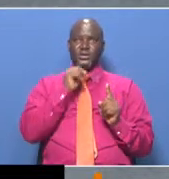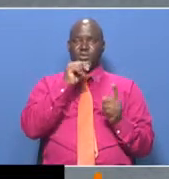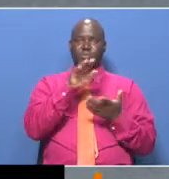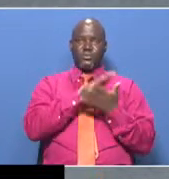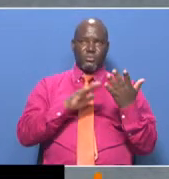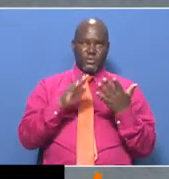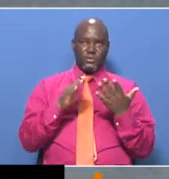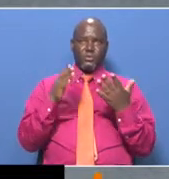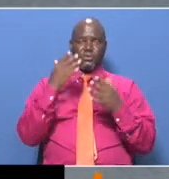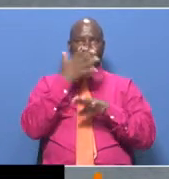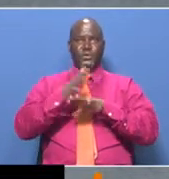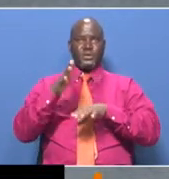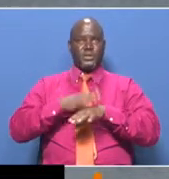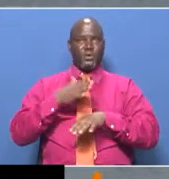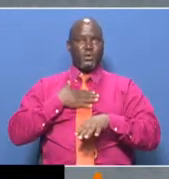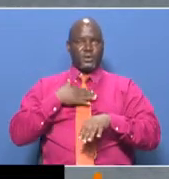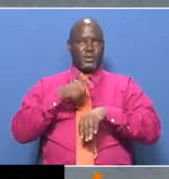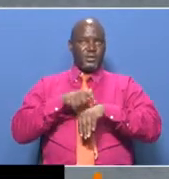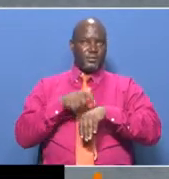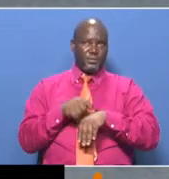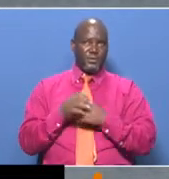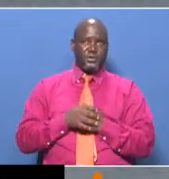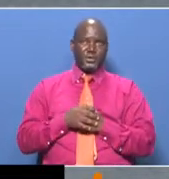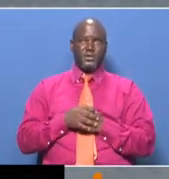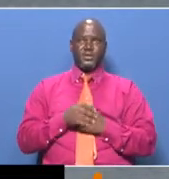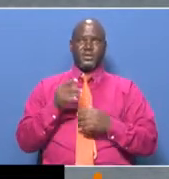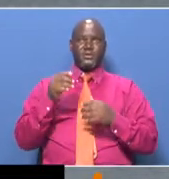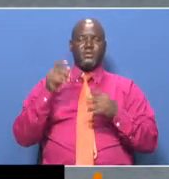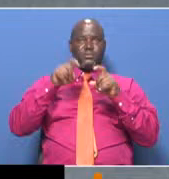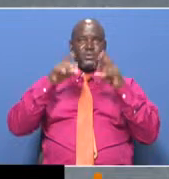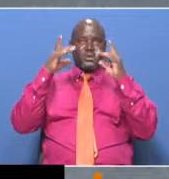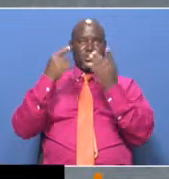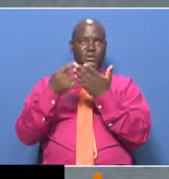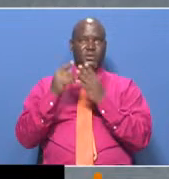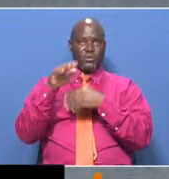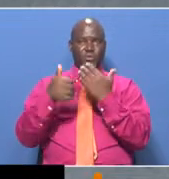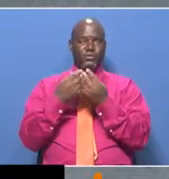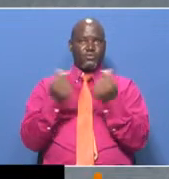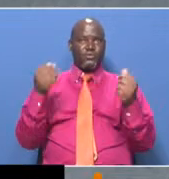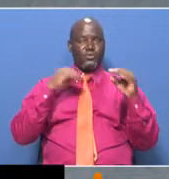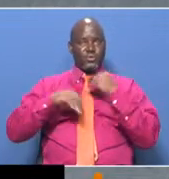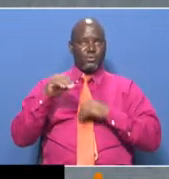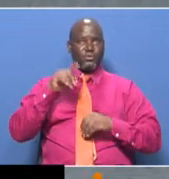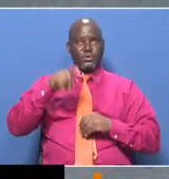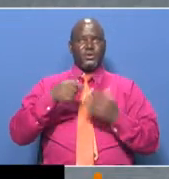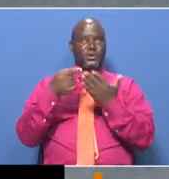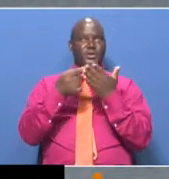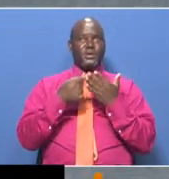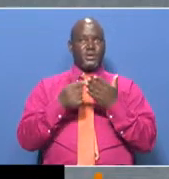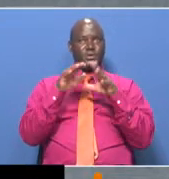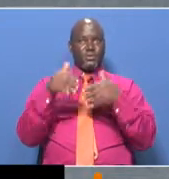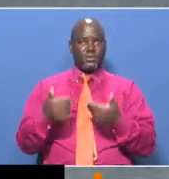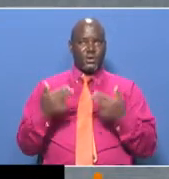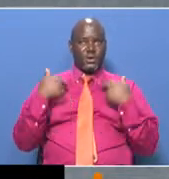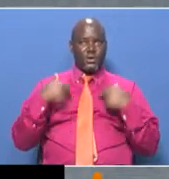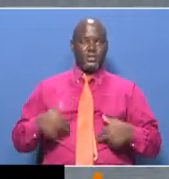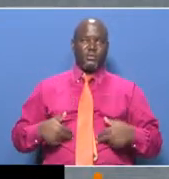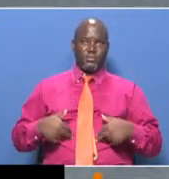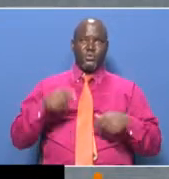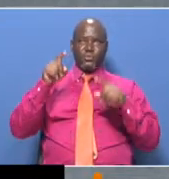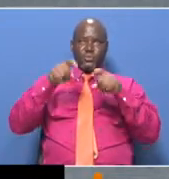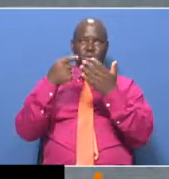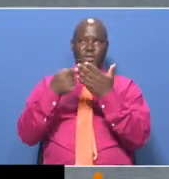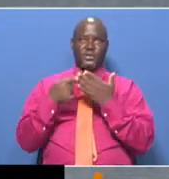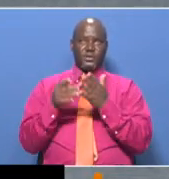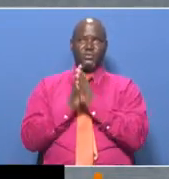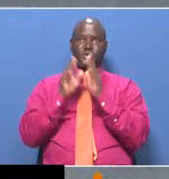but this is a waste of our time. As Kenyans, we should be discussing how to deal with corruption. We should be discussing healthcare. We should be discussing